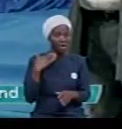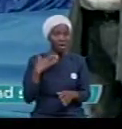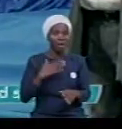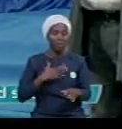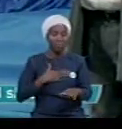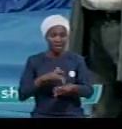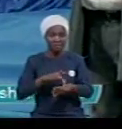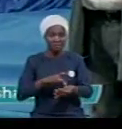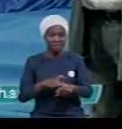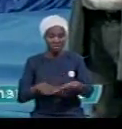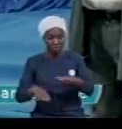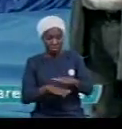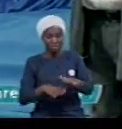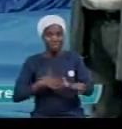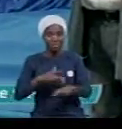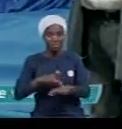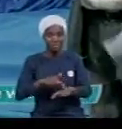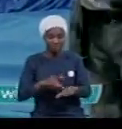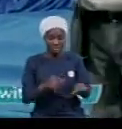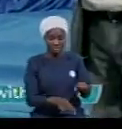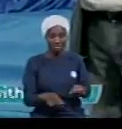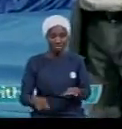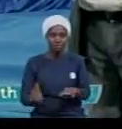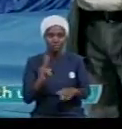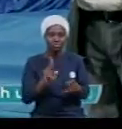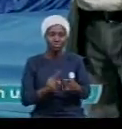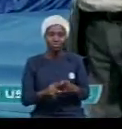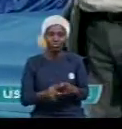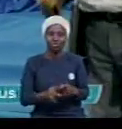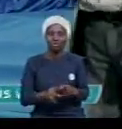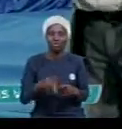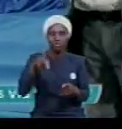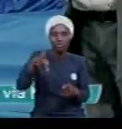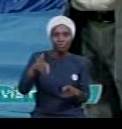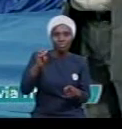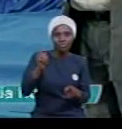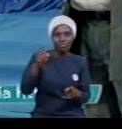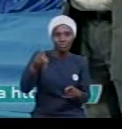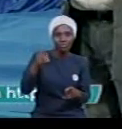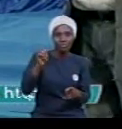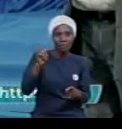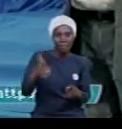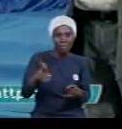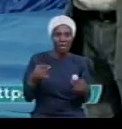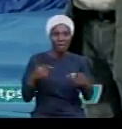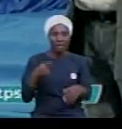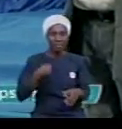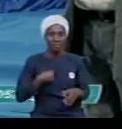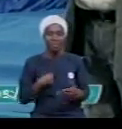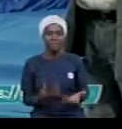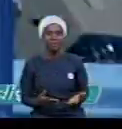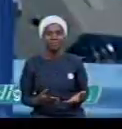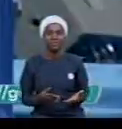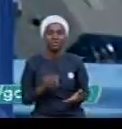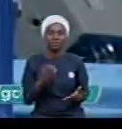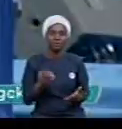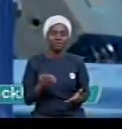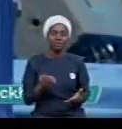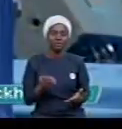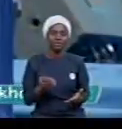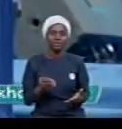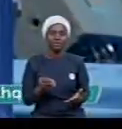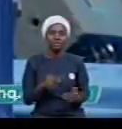nkan kan so la ijeta ta wa sibe adura ta awon baba gbadura to ni ka fowo si ibi to